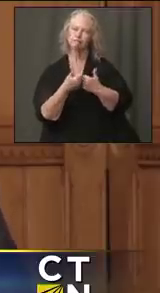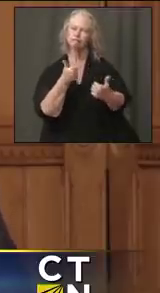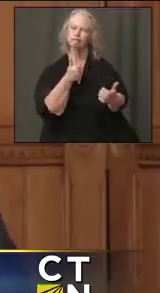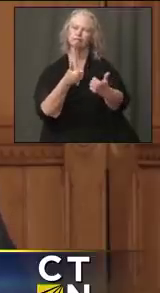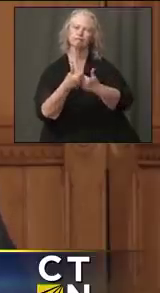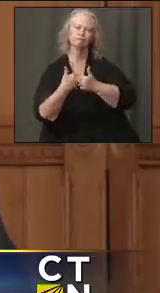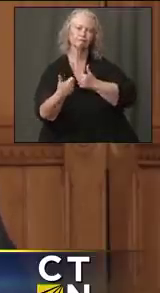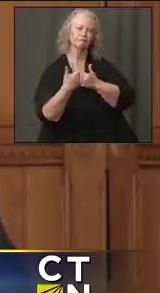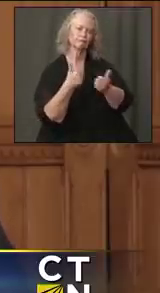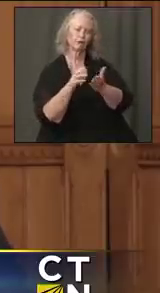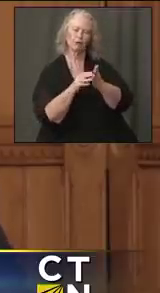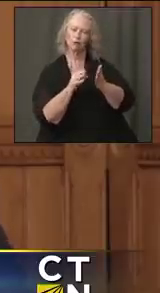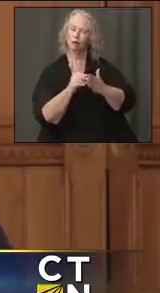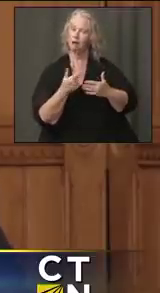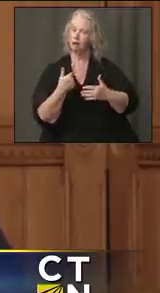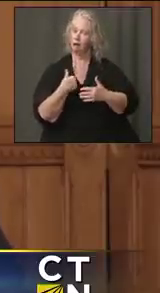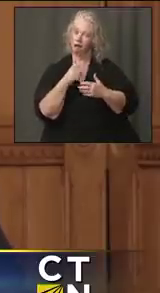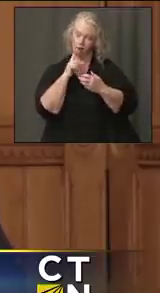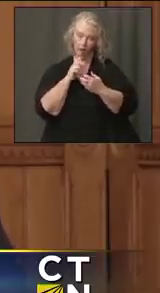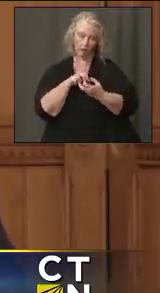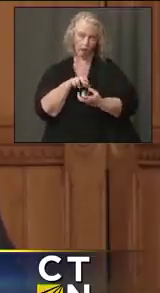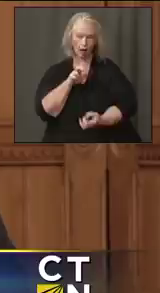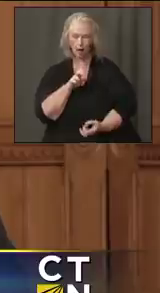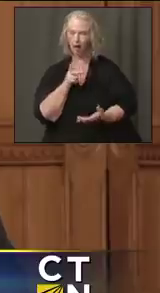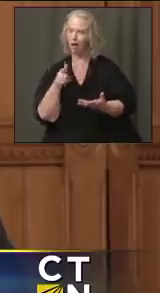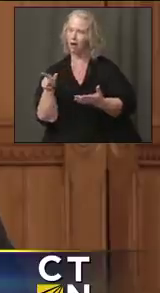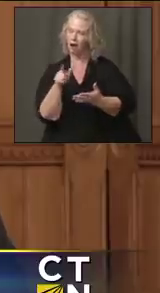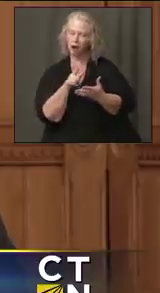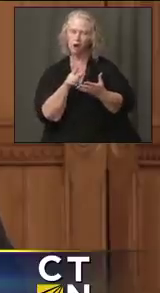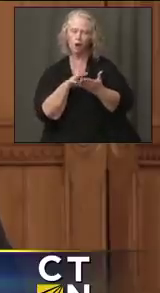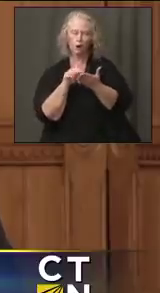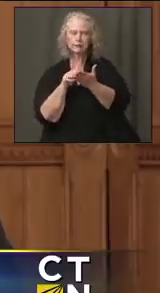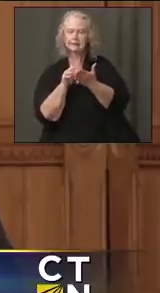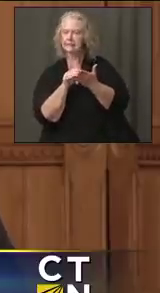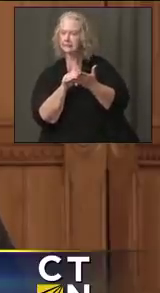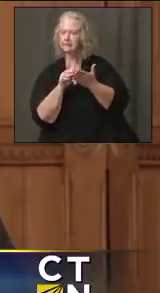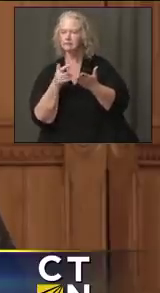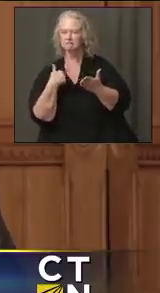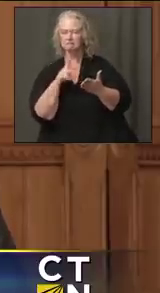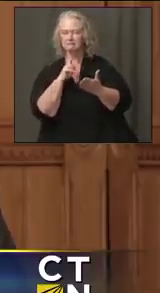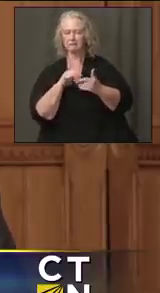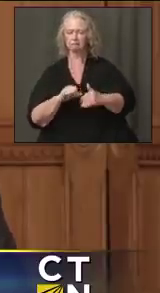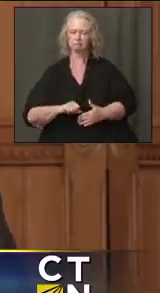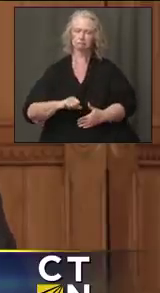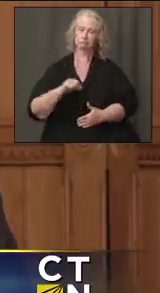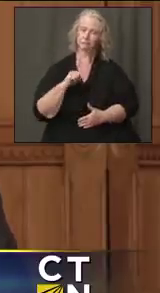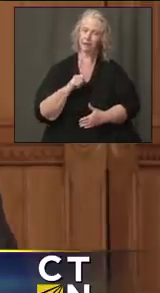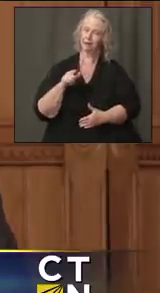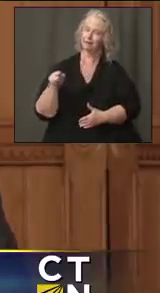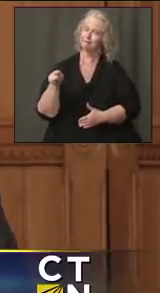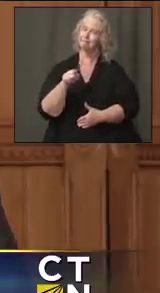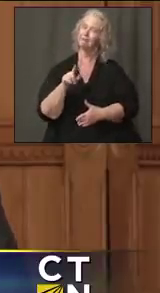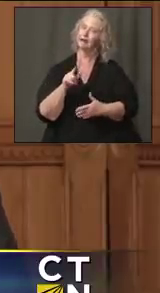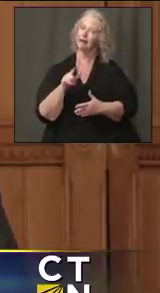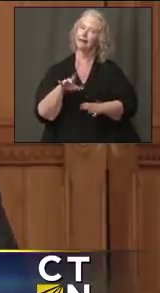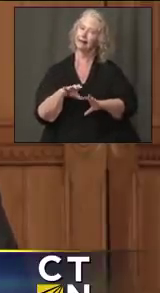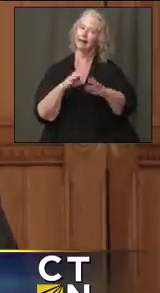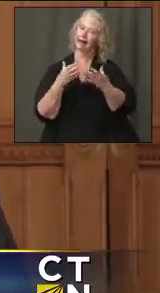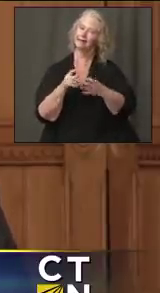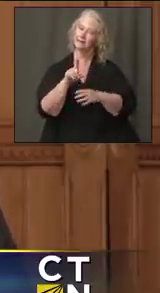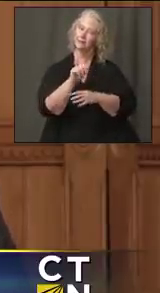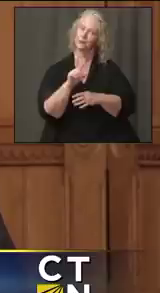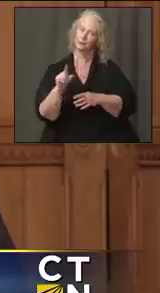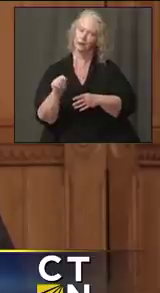was in awe with what you were able to do and accomplish. You made us all proud. Congratulations to the class of 2020. A special thank you